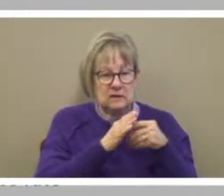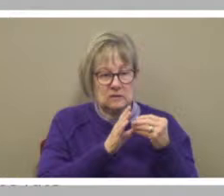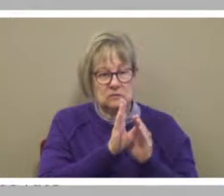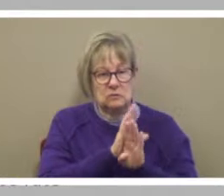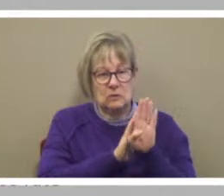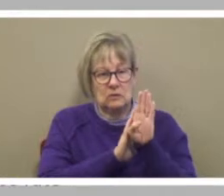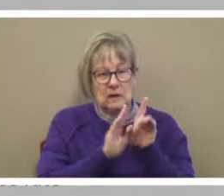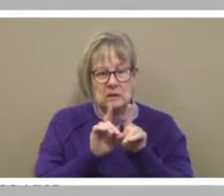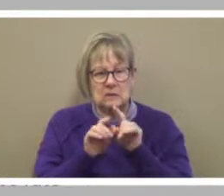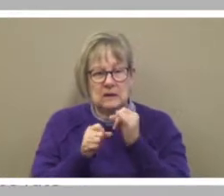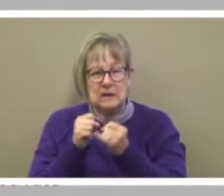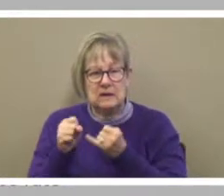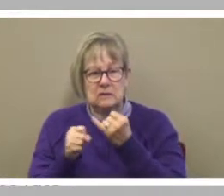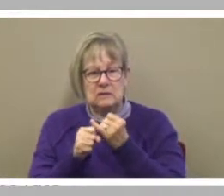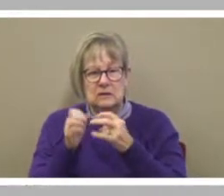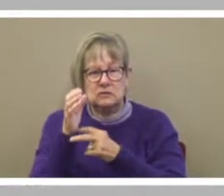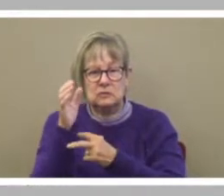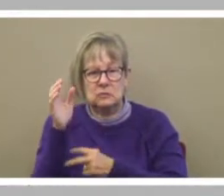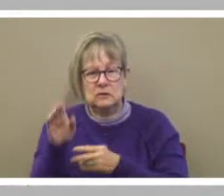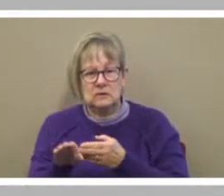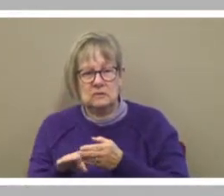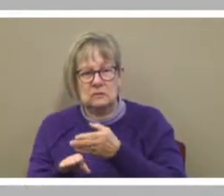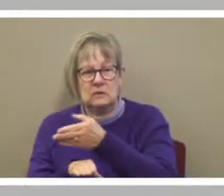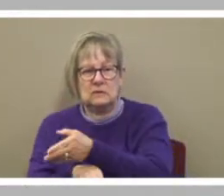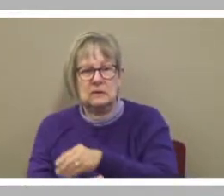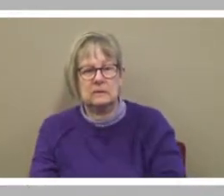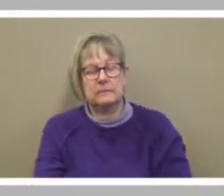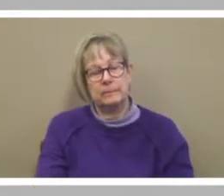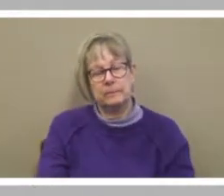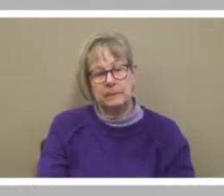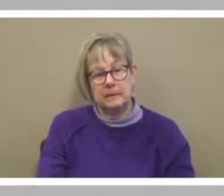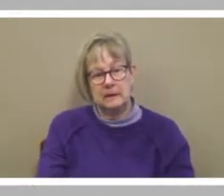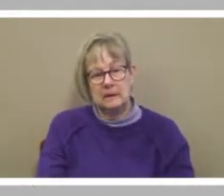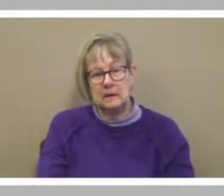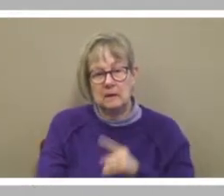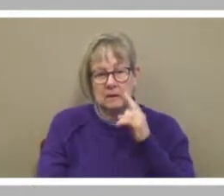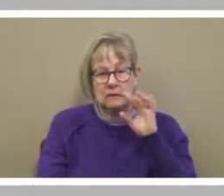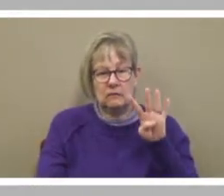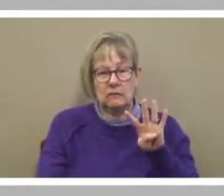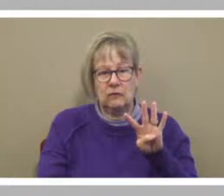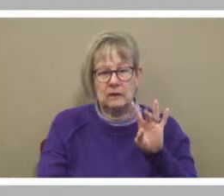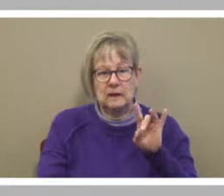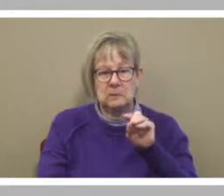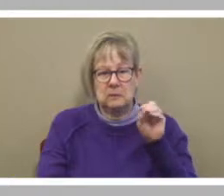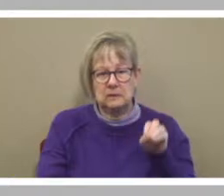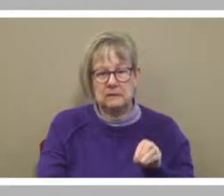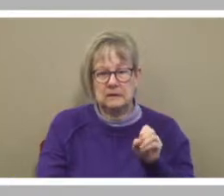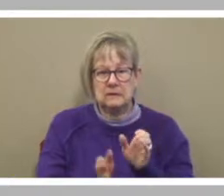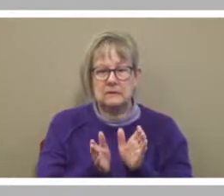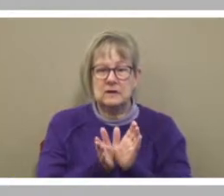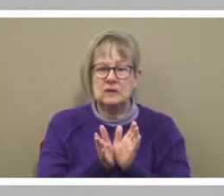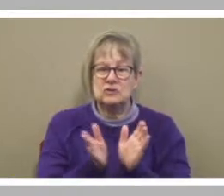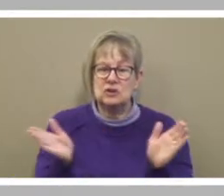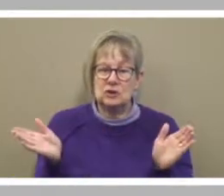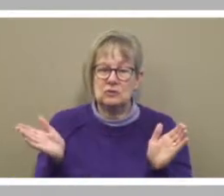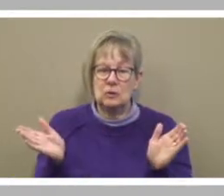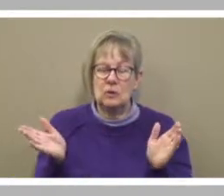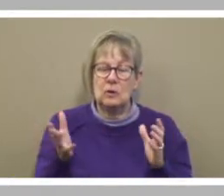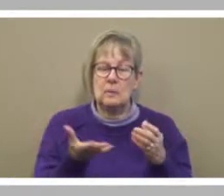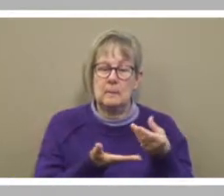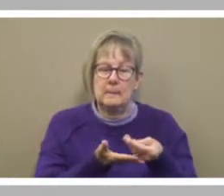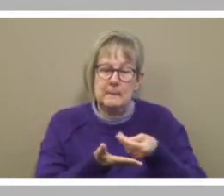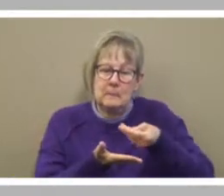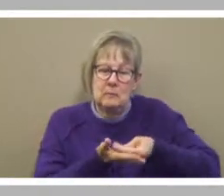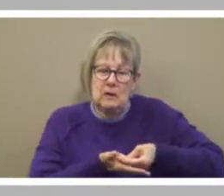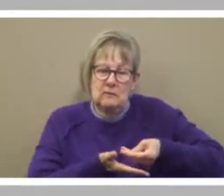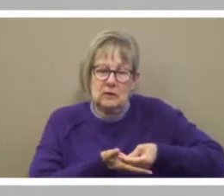well as the international bridge crossings. So 48% of the overall general fund revenue comes from property tax,